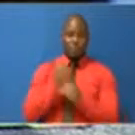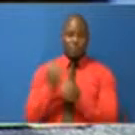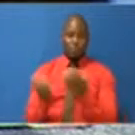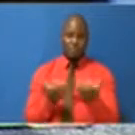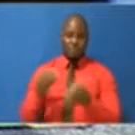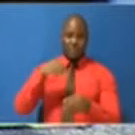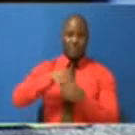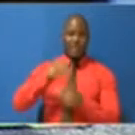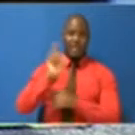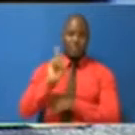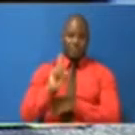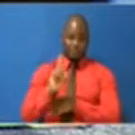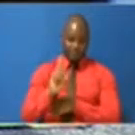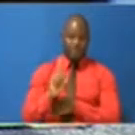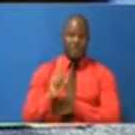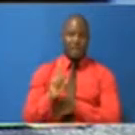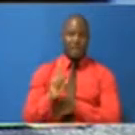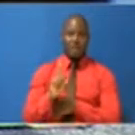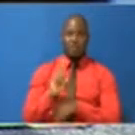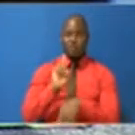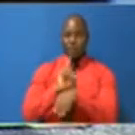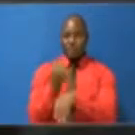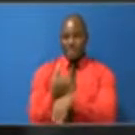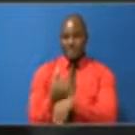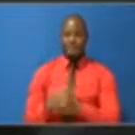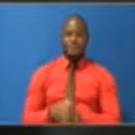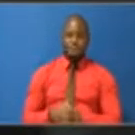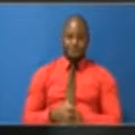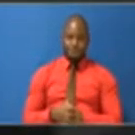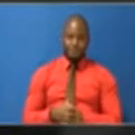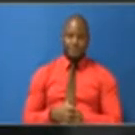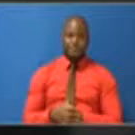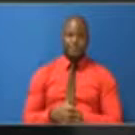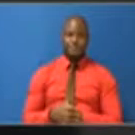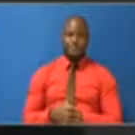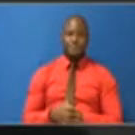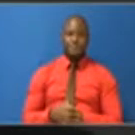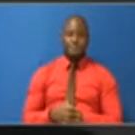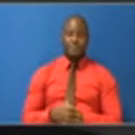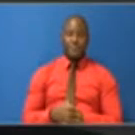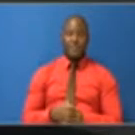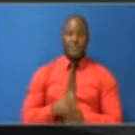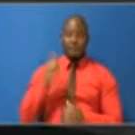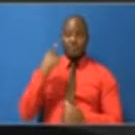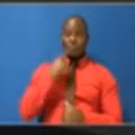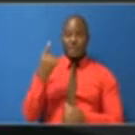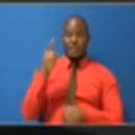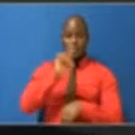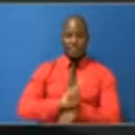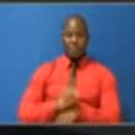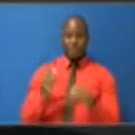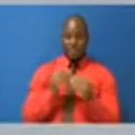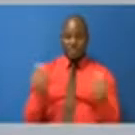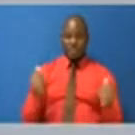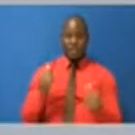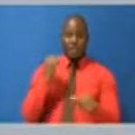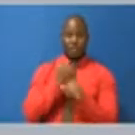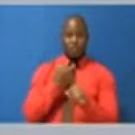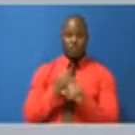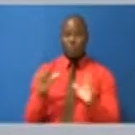businesses within nairobi you have one minute so the first 100 days i'll deal with the